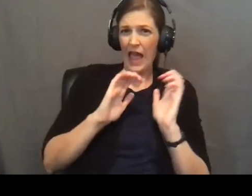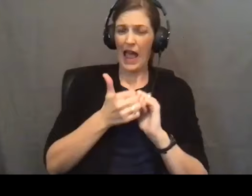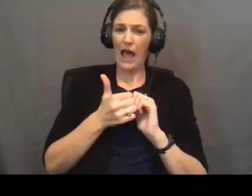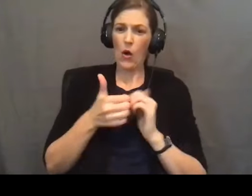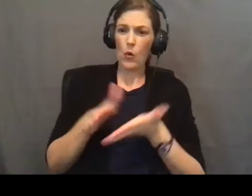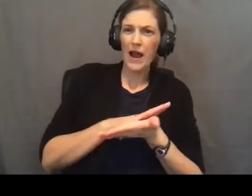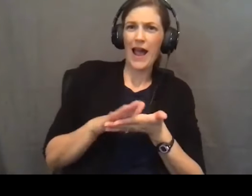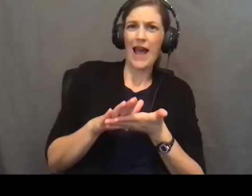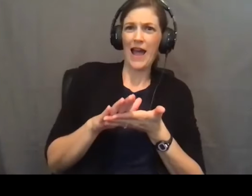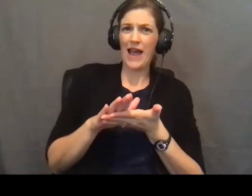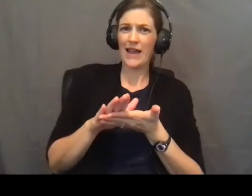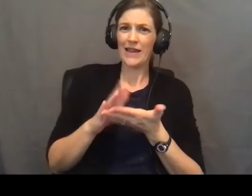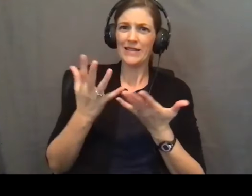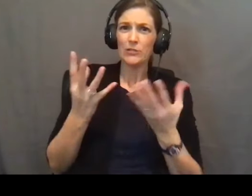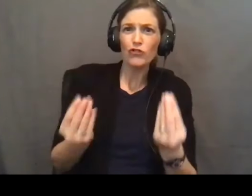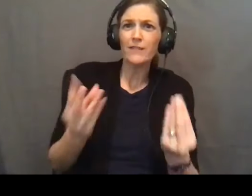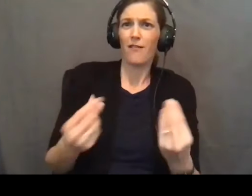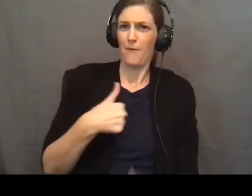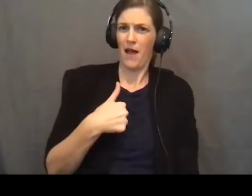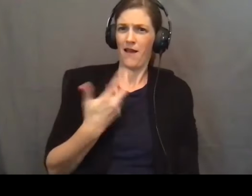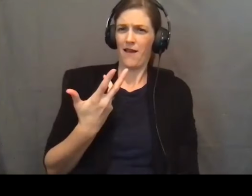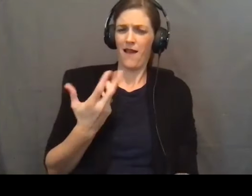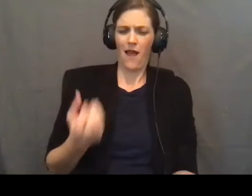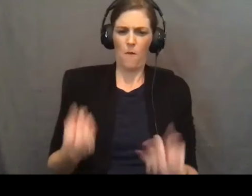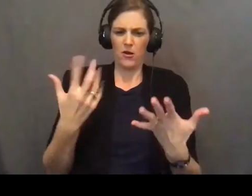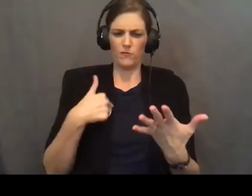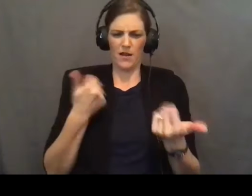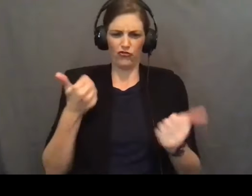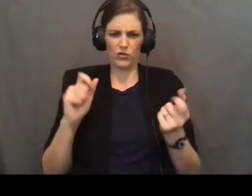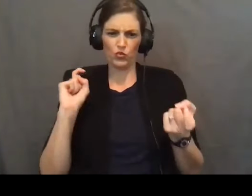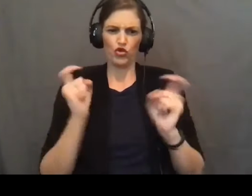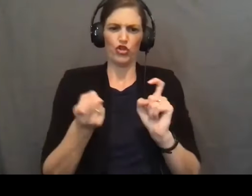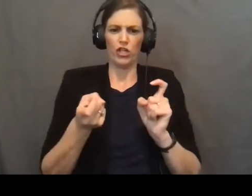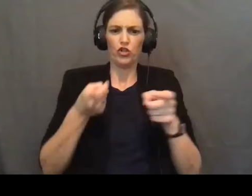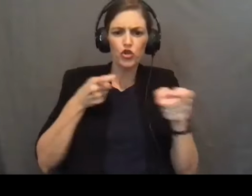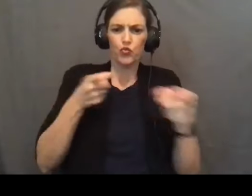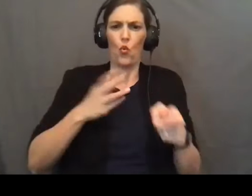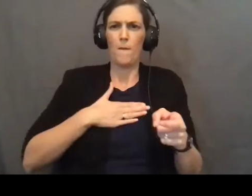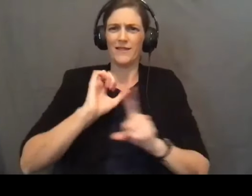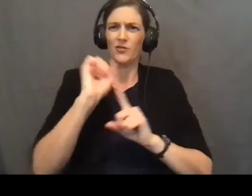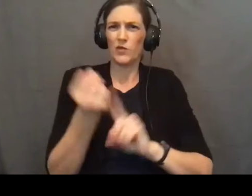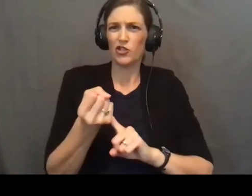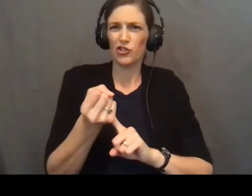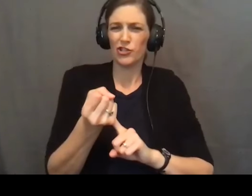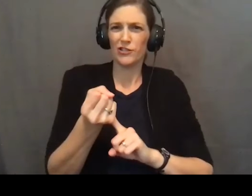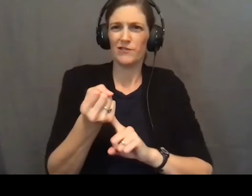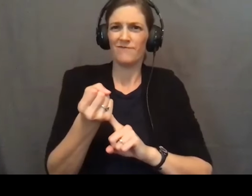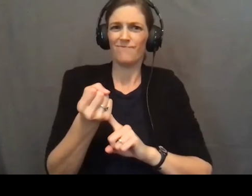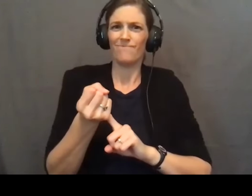I? How much am I trying to change or control my circumstances at the expense of how I'm treating others?